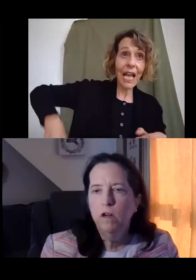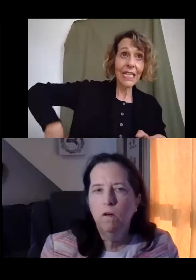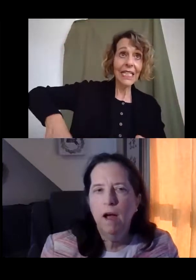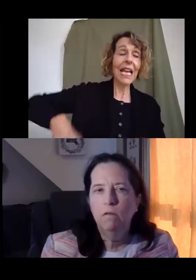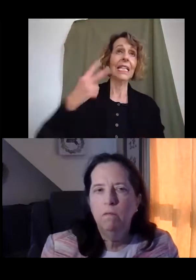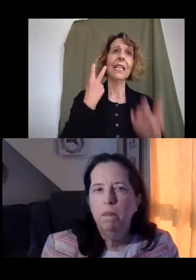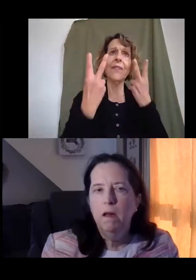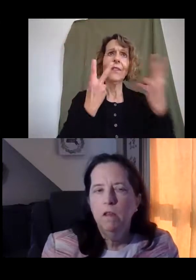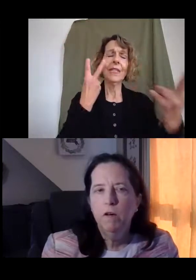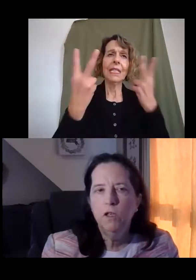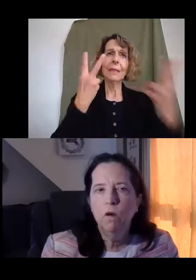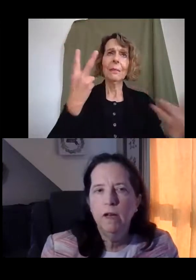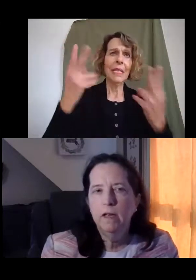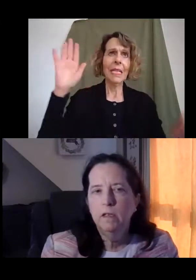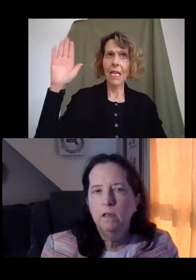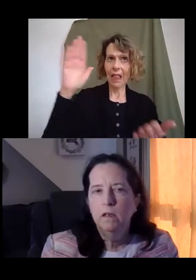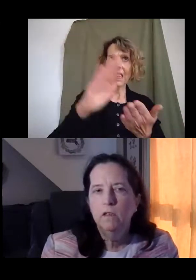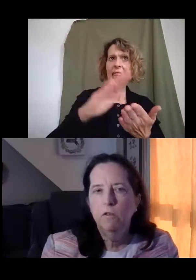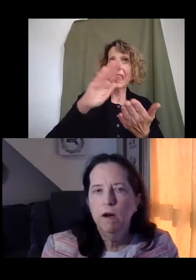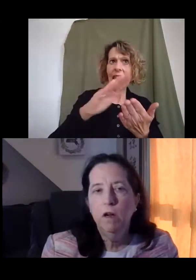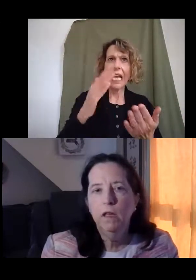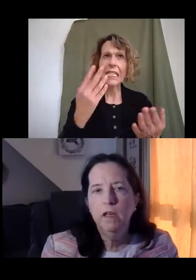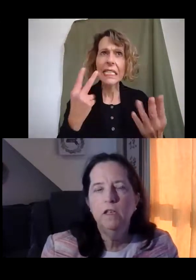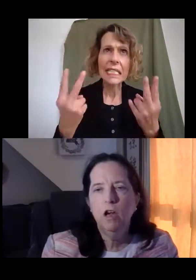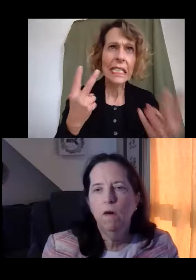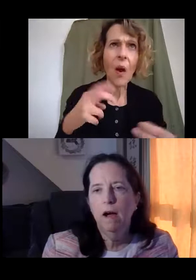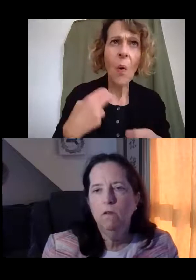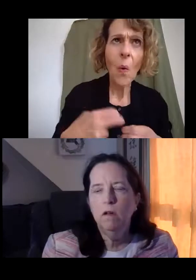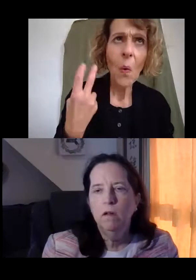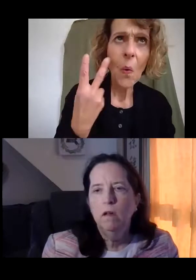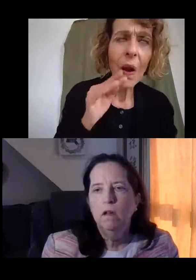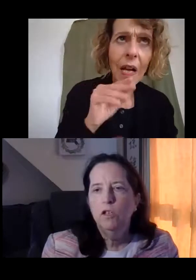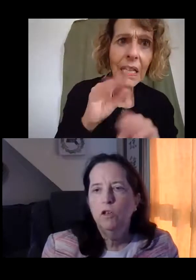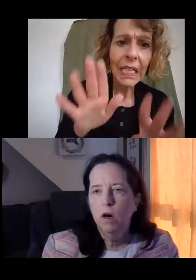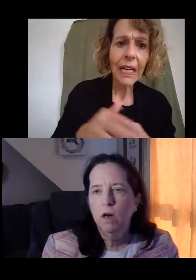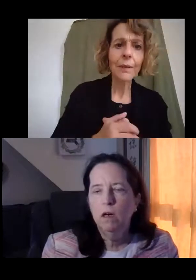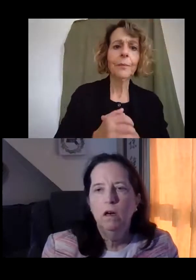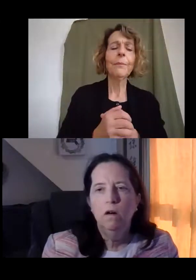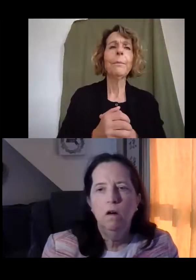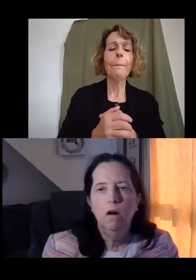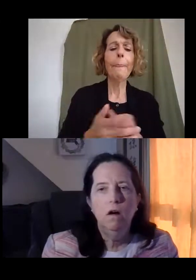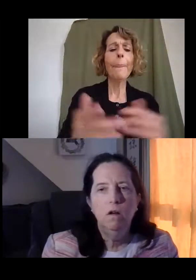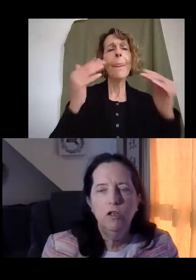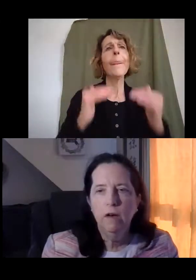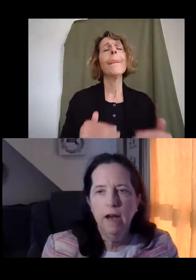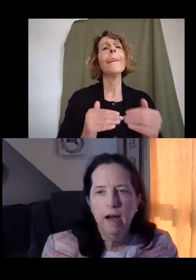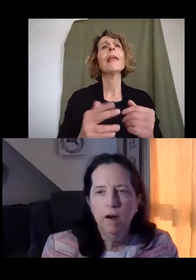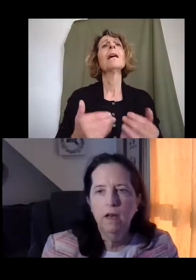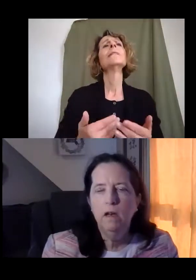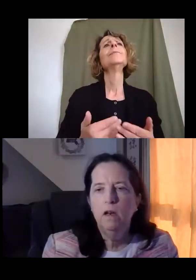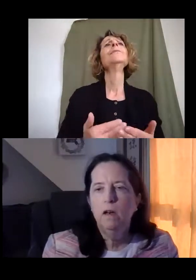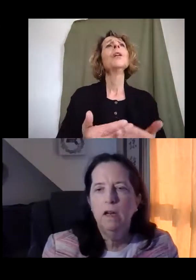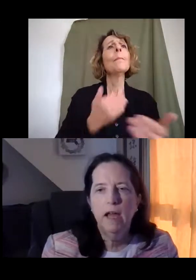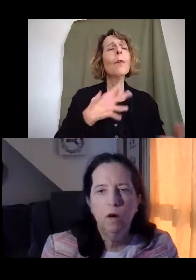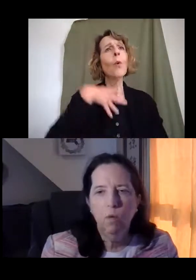before you go out. The first one is, do I really need to go out? to work or do an